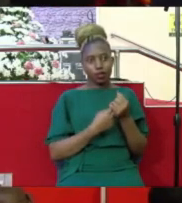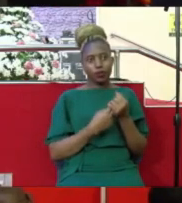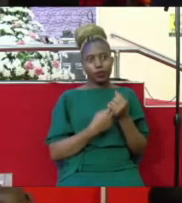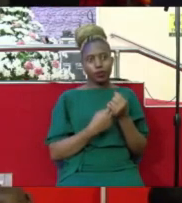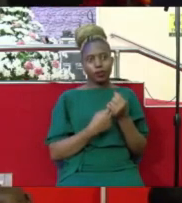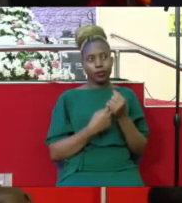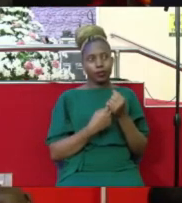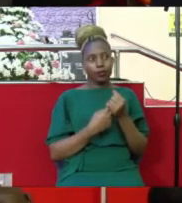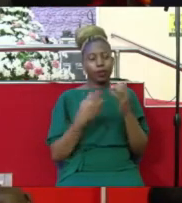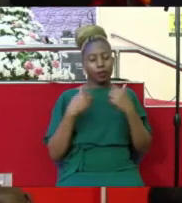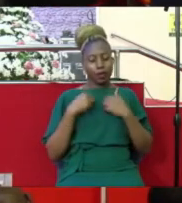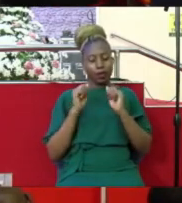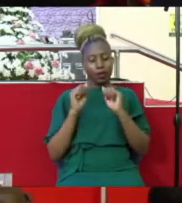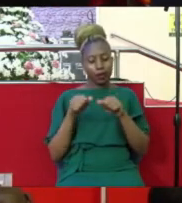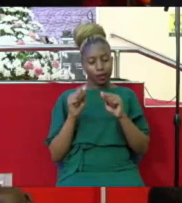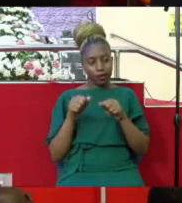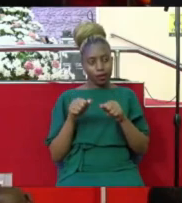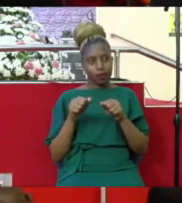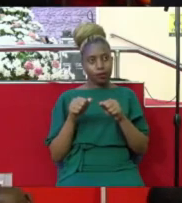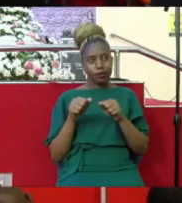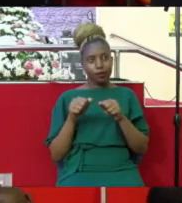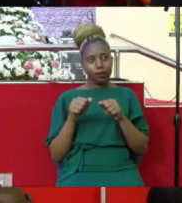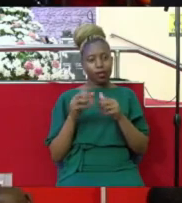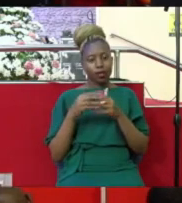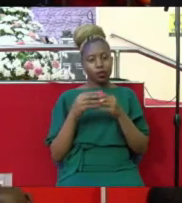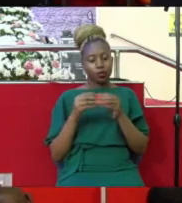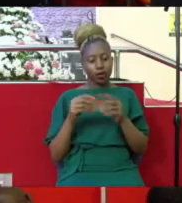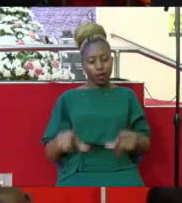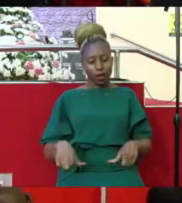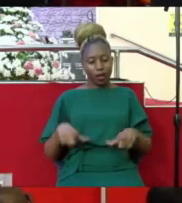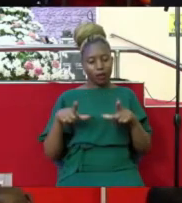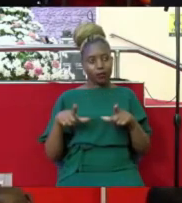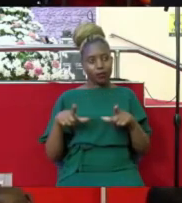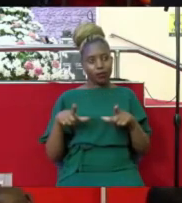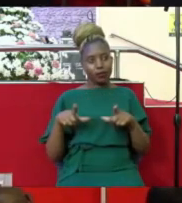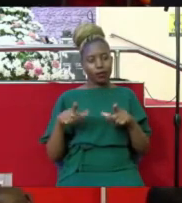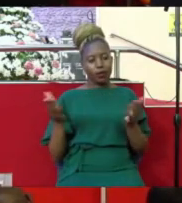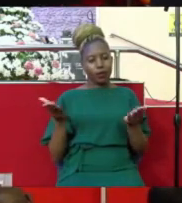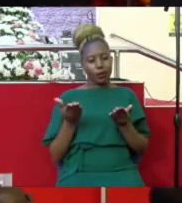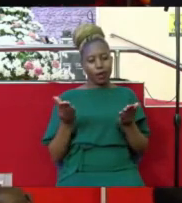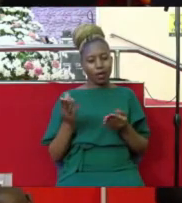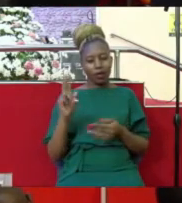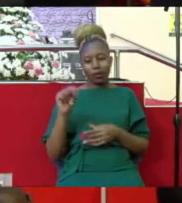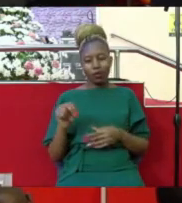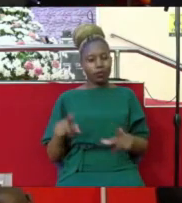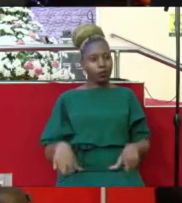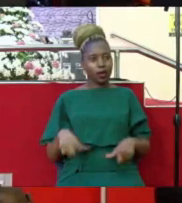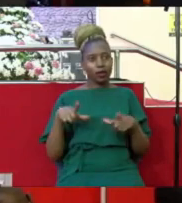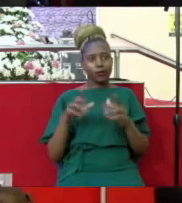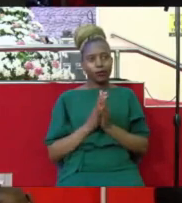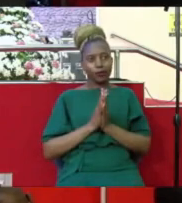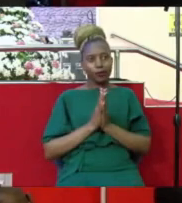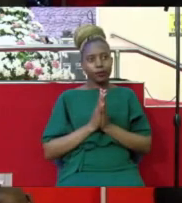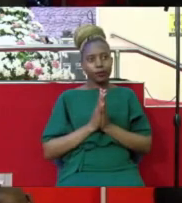had the ability to bring life where there was no life.